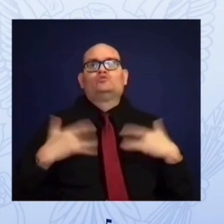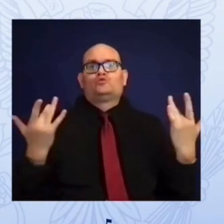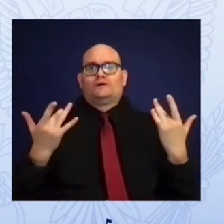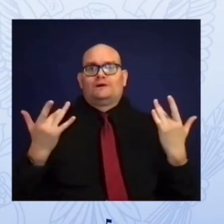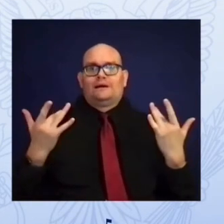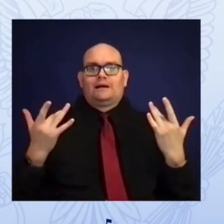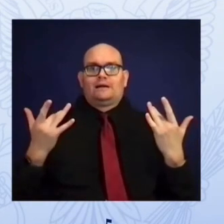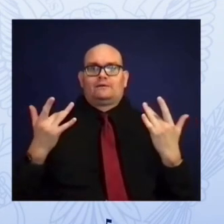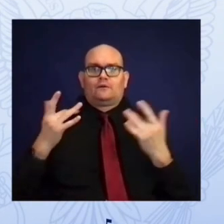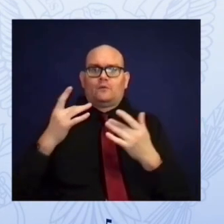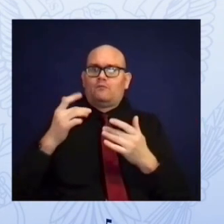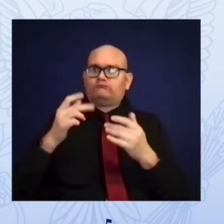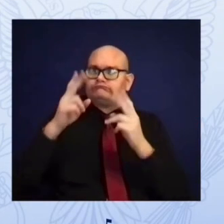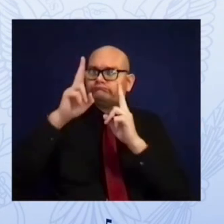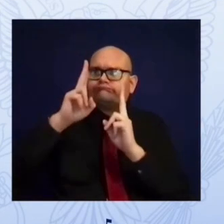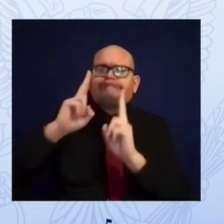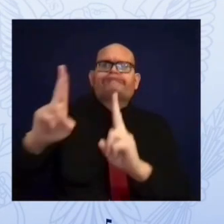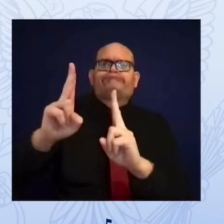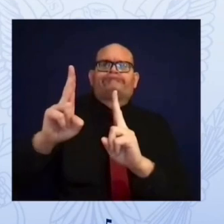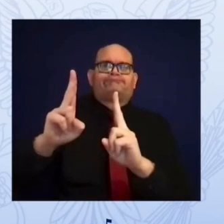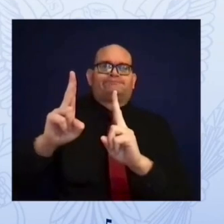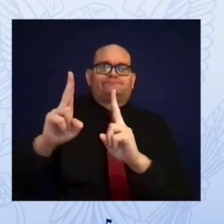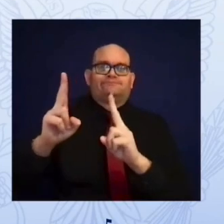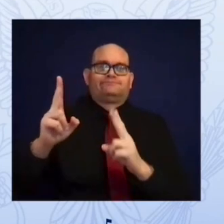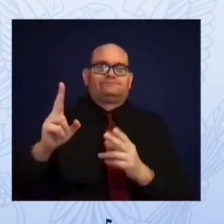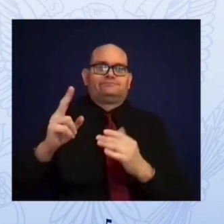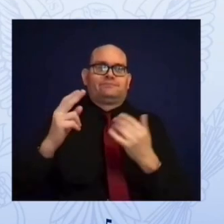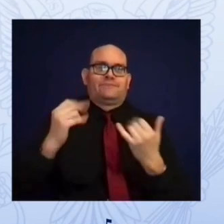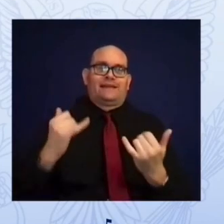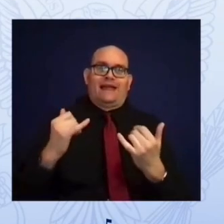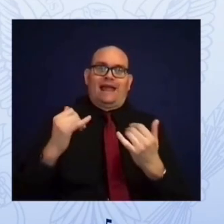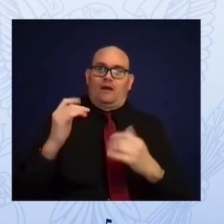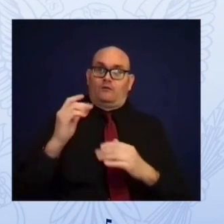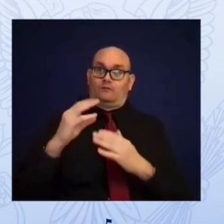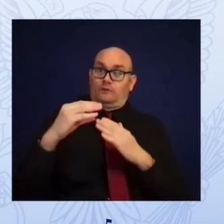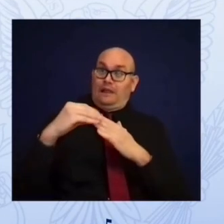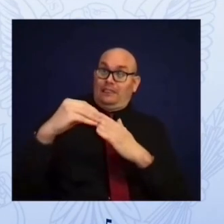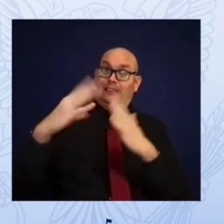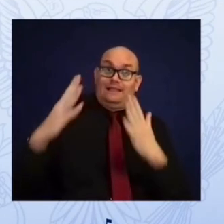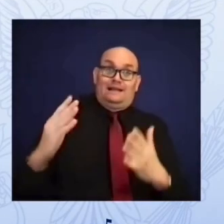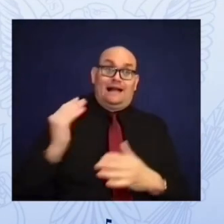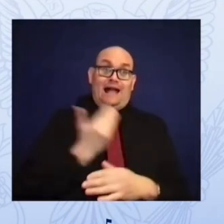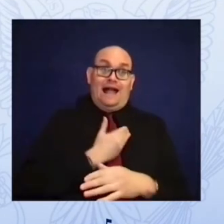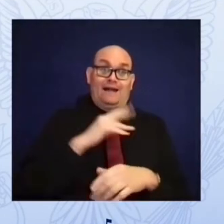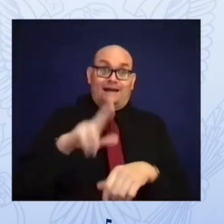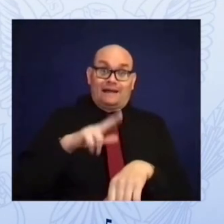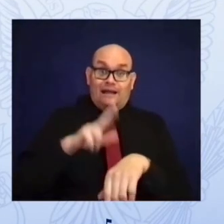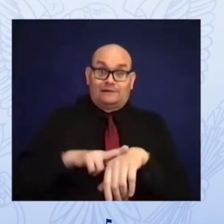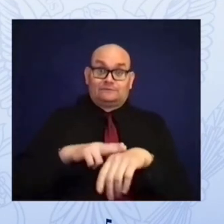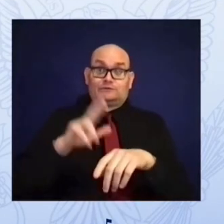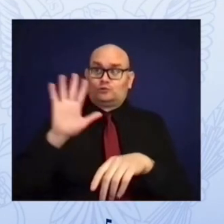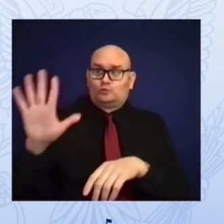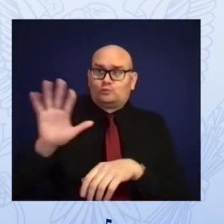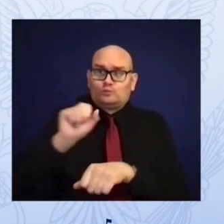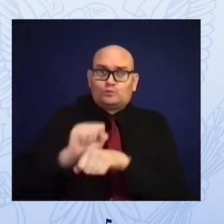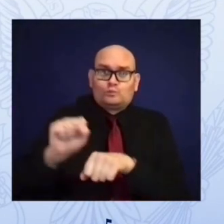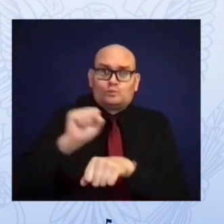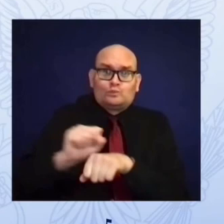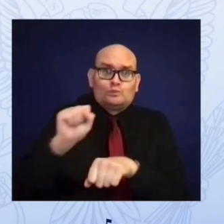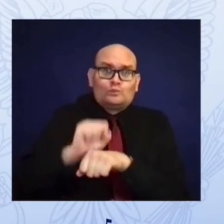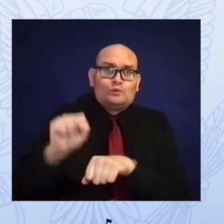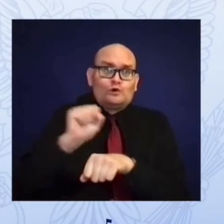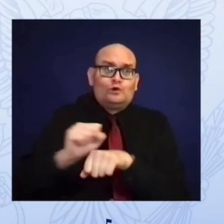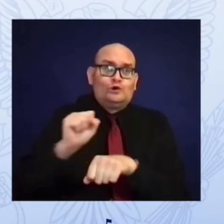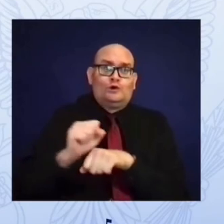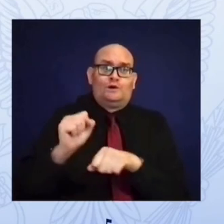most dedicated and inspiring supporters of the work that we do. She's been directly responsible for the President's reestablishment